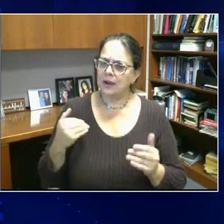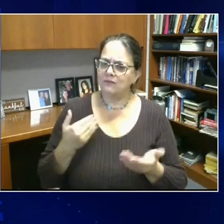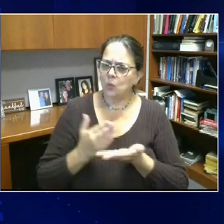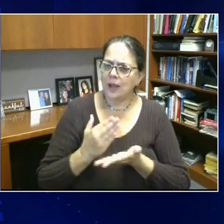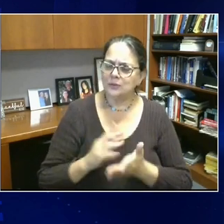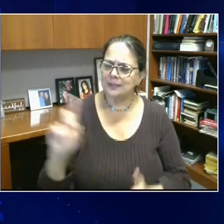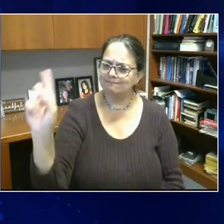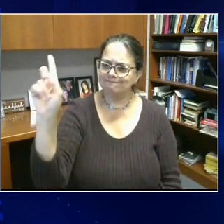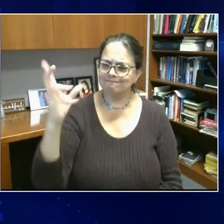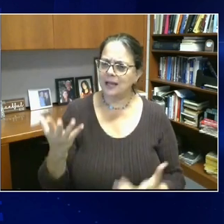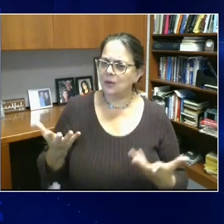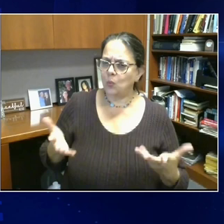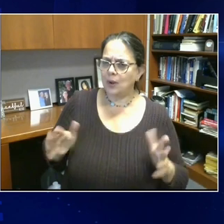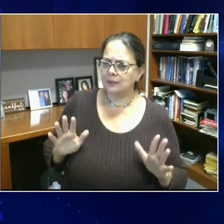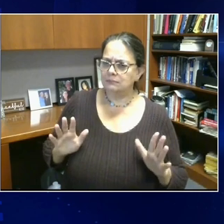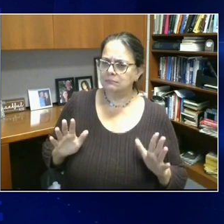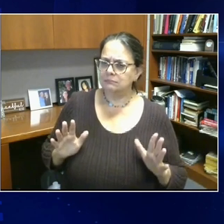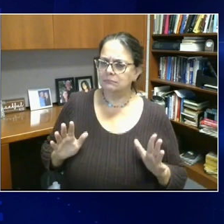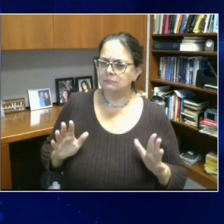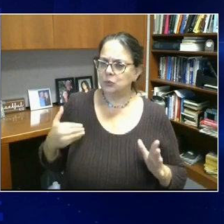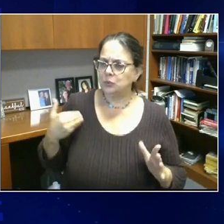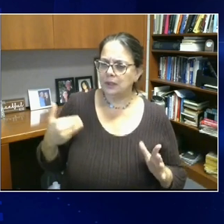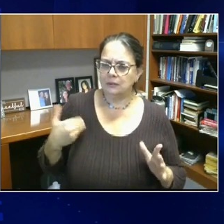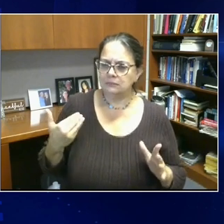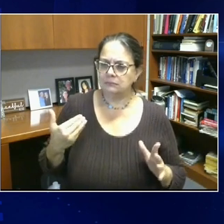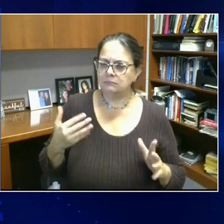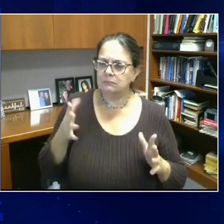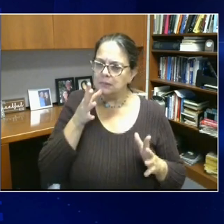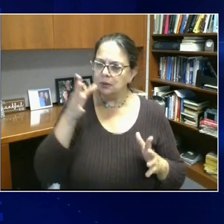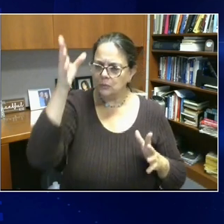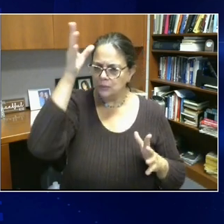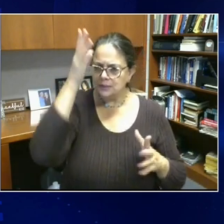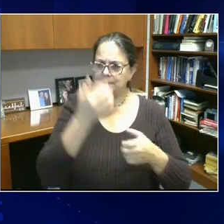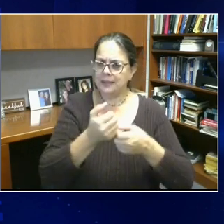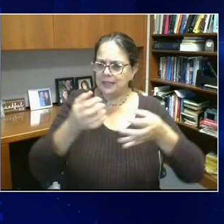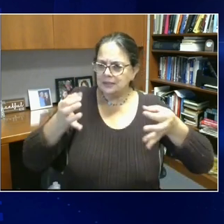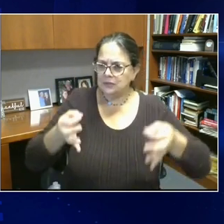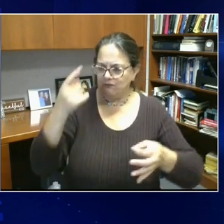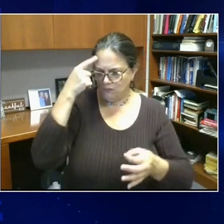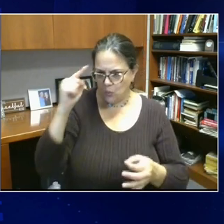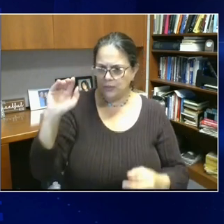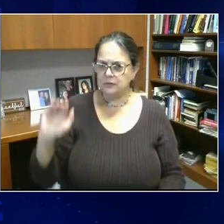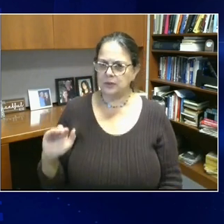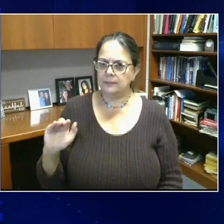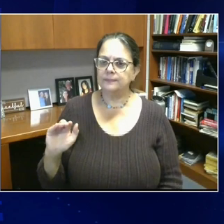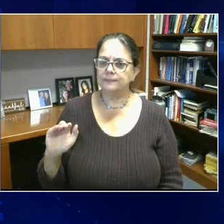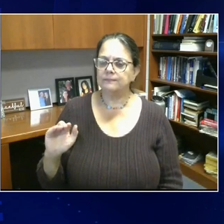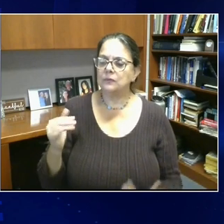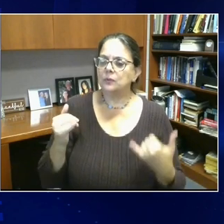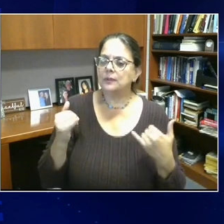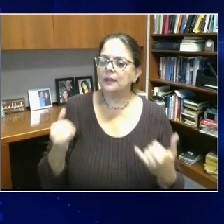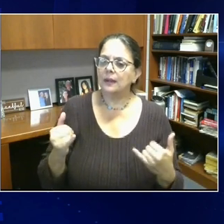at what point does a child have the ability to refuse? For very young